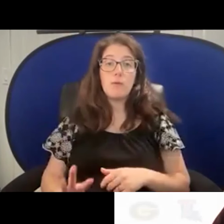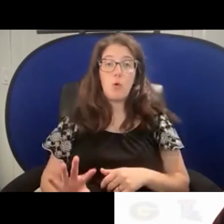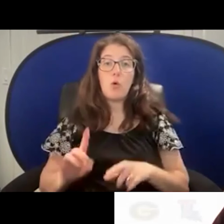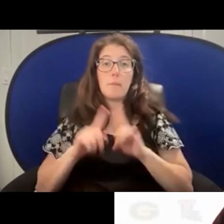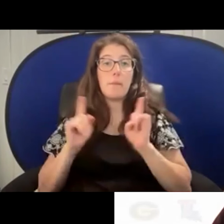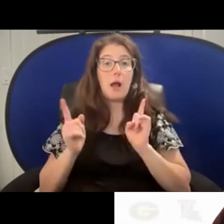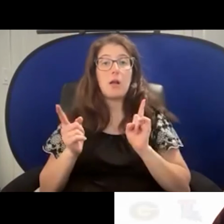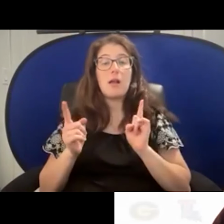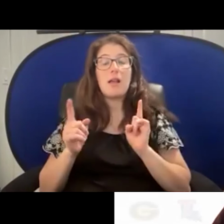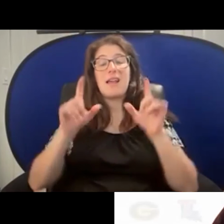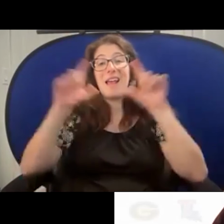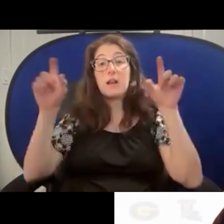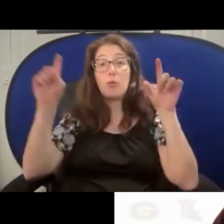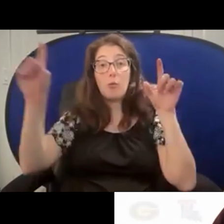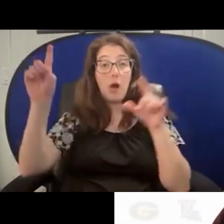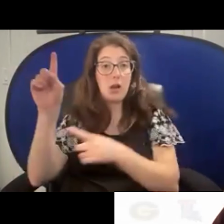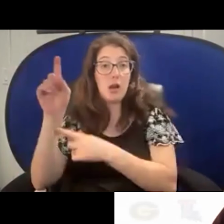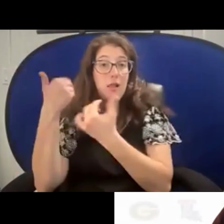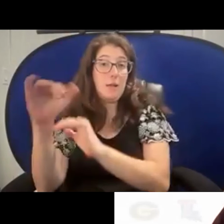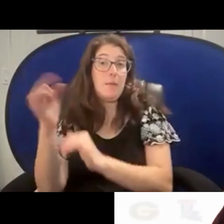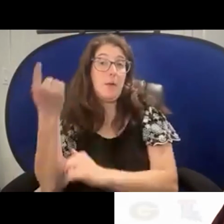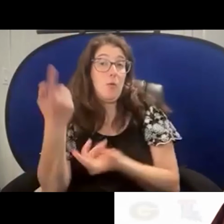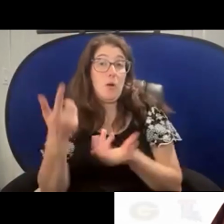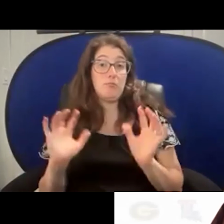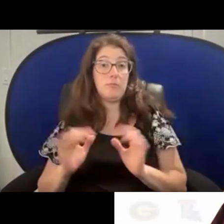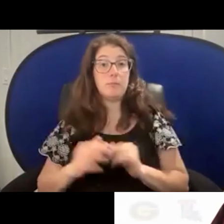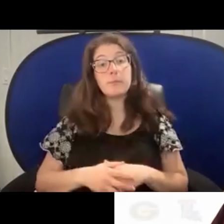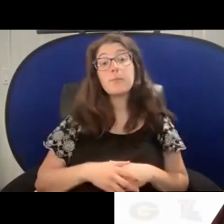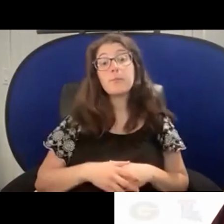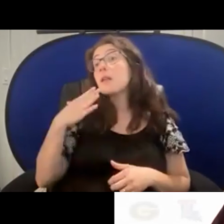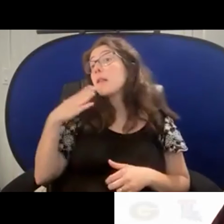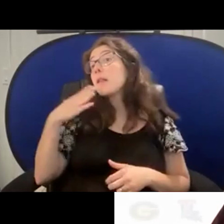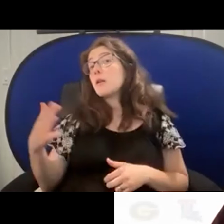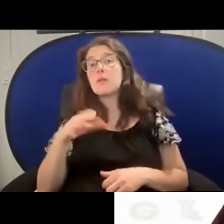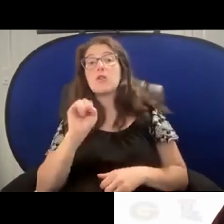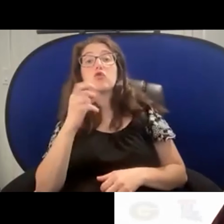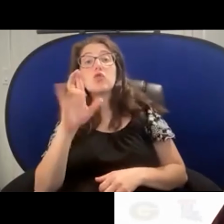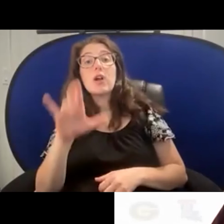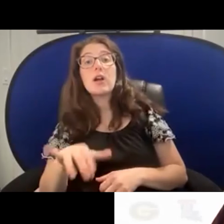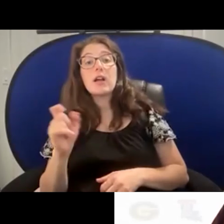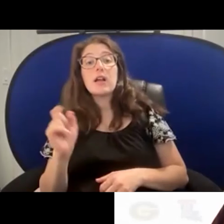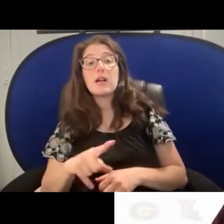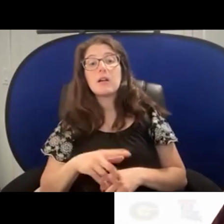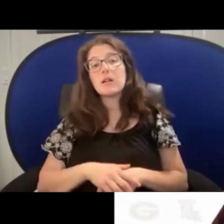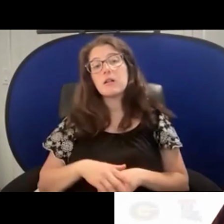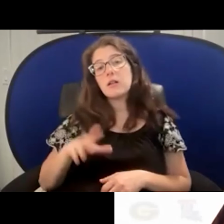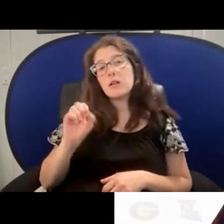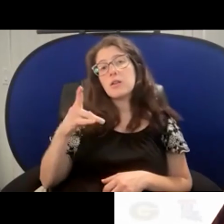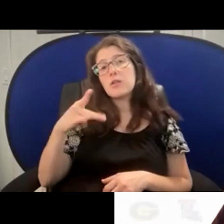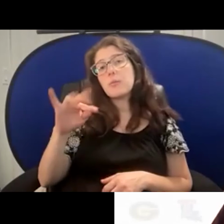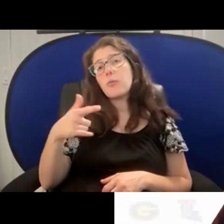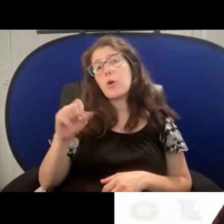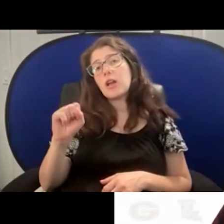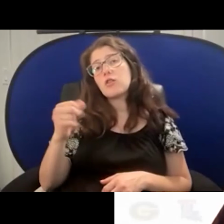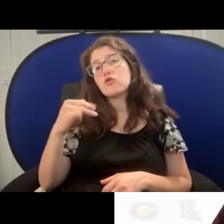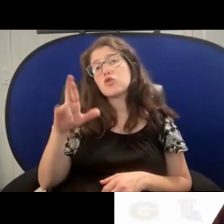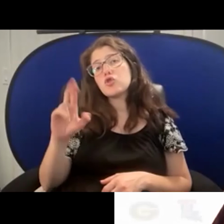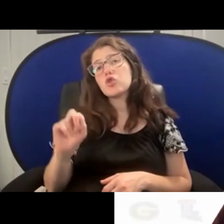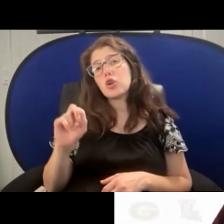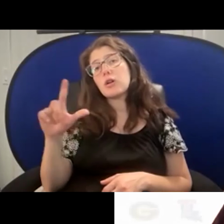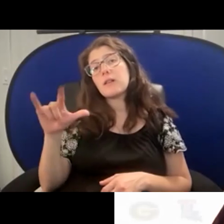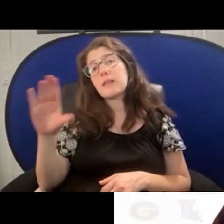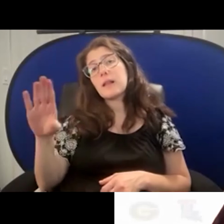Thank you, Meredith. All right, Sherry asks, Spring shared LibGuides used by most academic colleges and